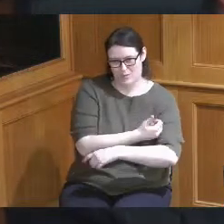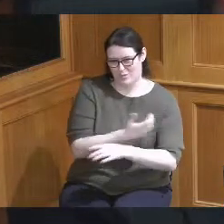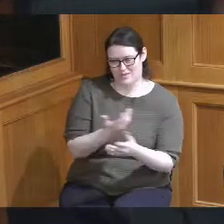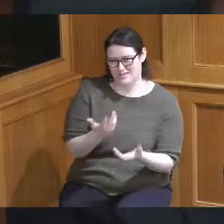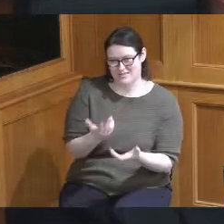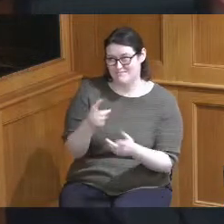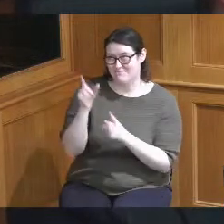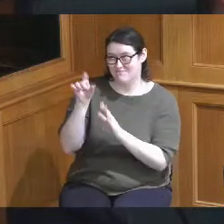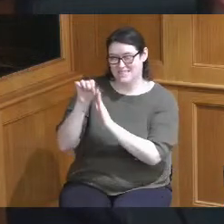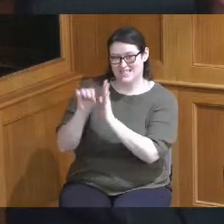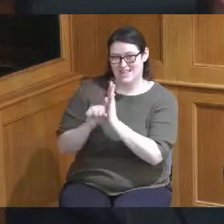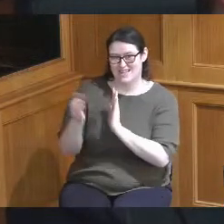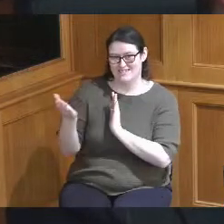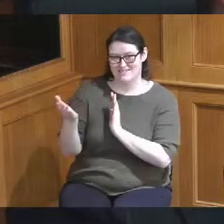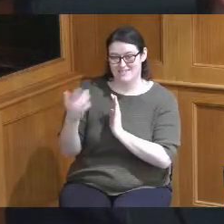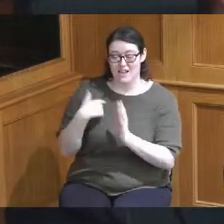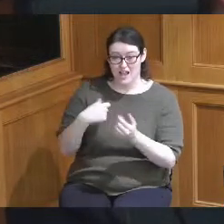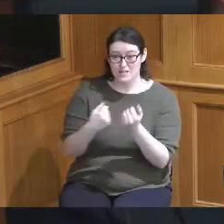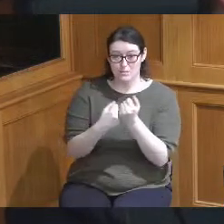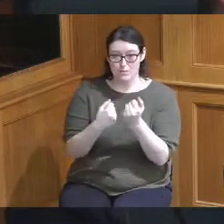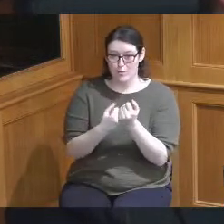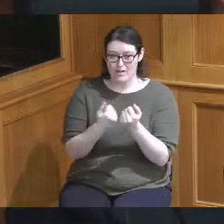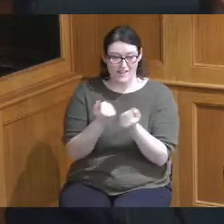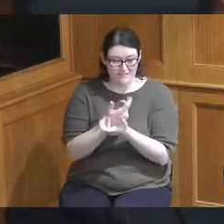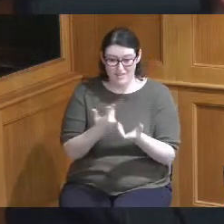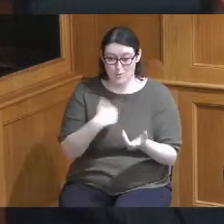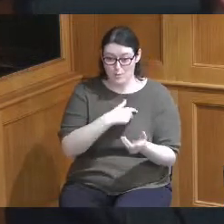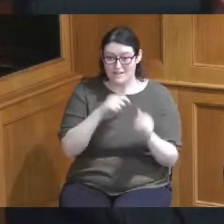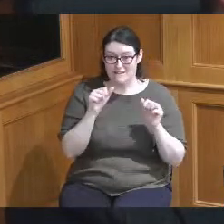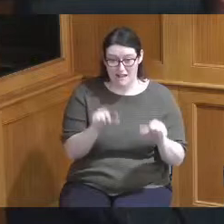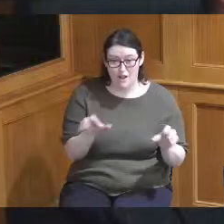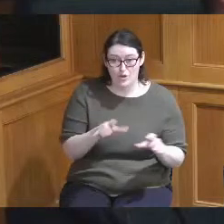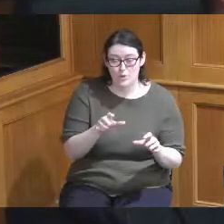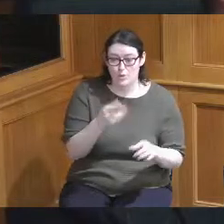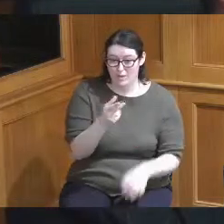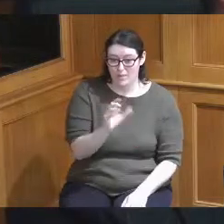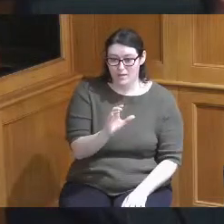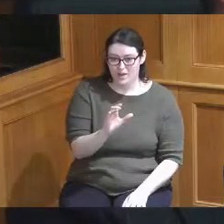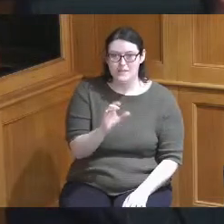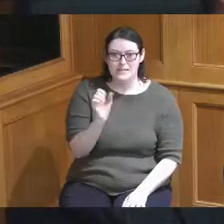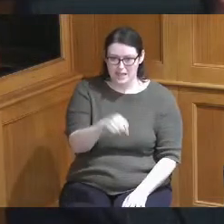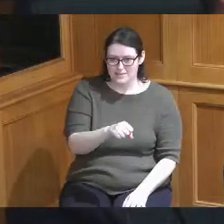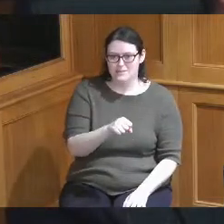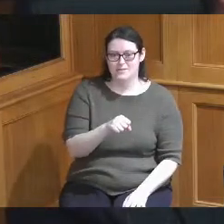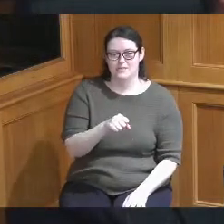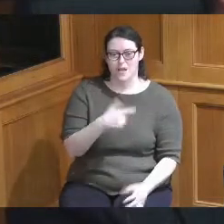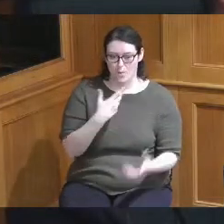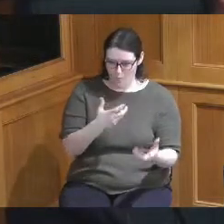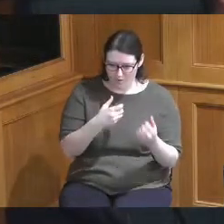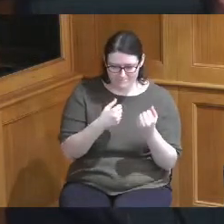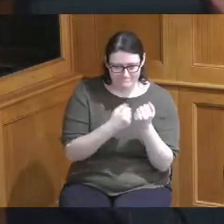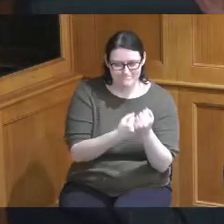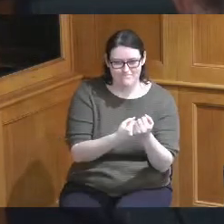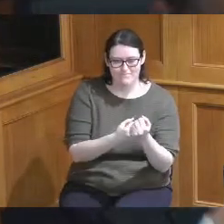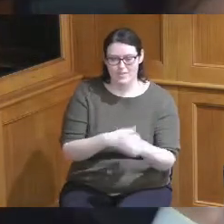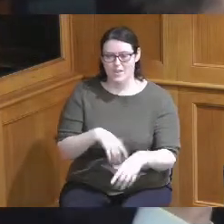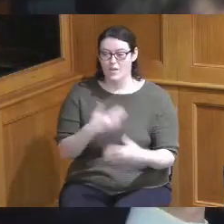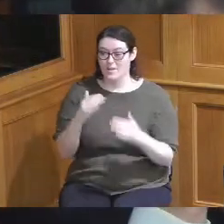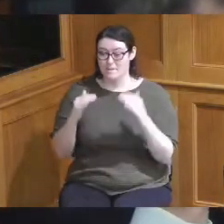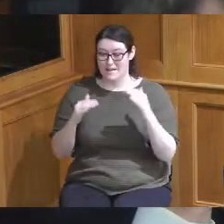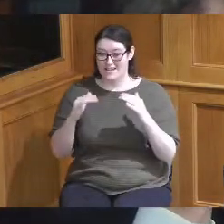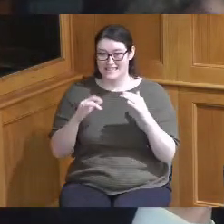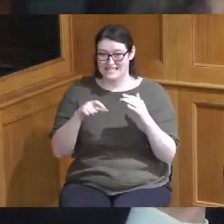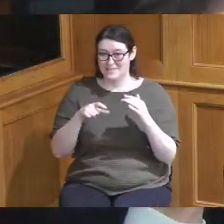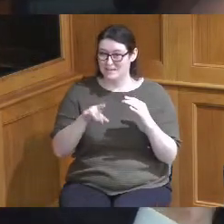I am supportive of doing as much as we can, keeping that balance at 85% so we don't